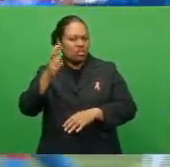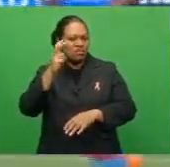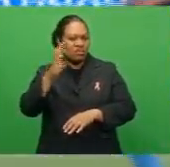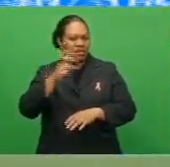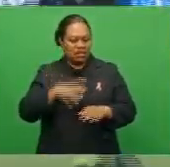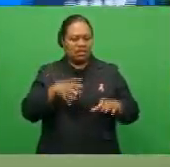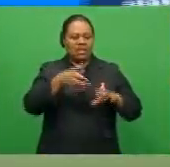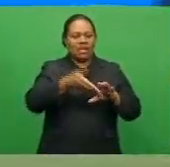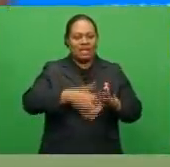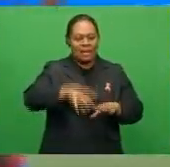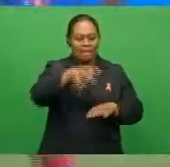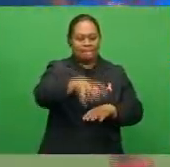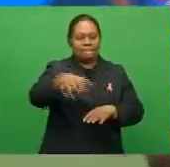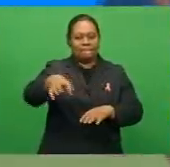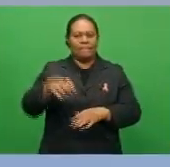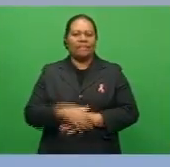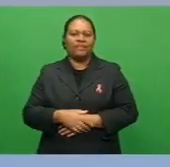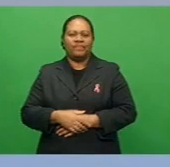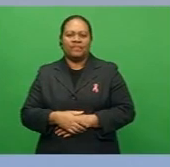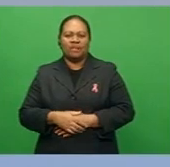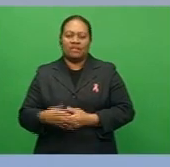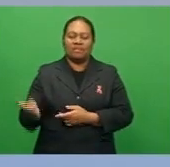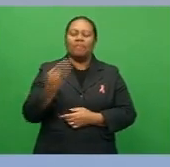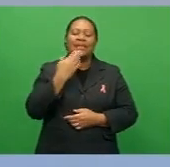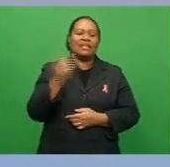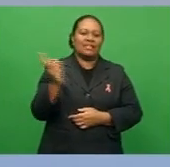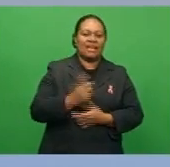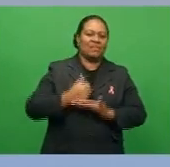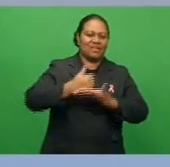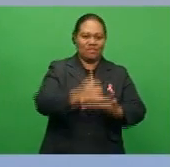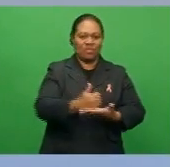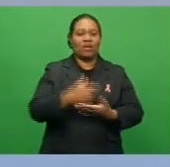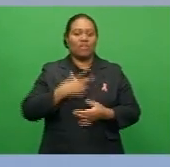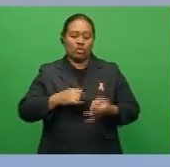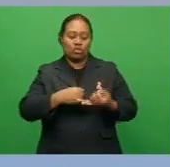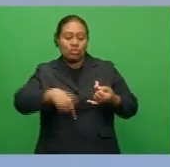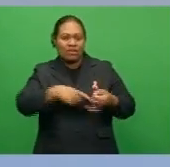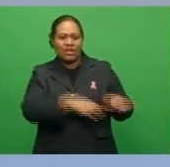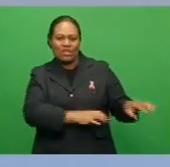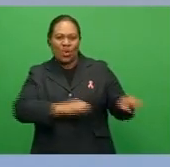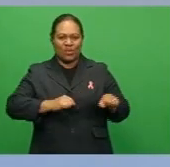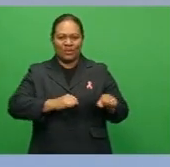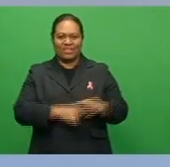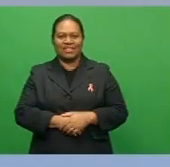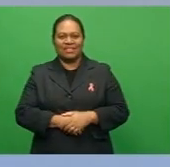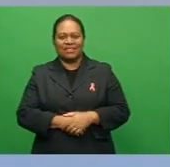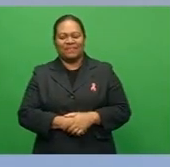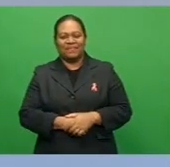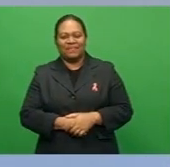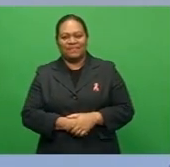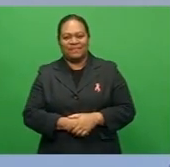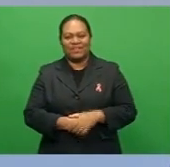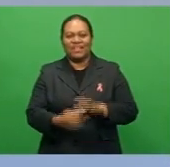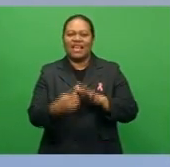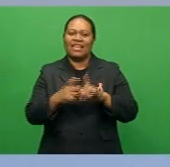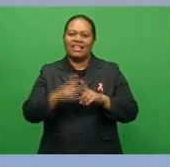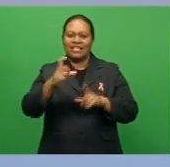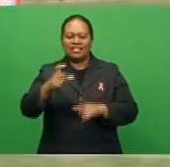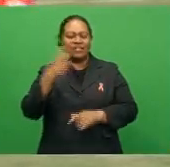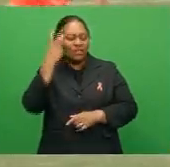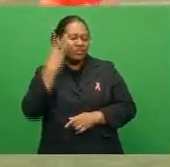reports. Officials say thrilling football will be witnessed tomorrow, with the top 4 teams vying for the trophy. Looking